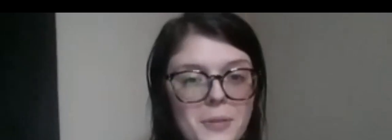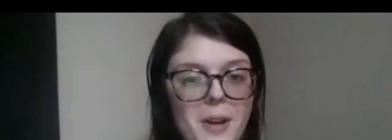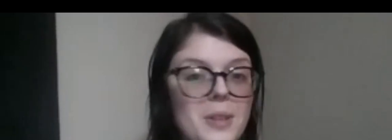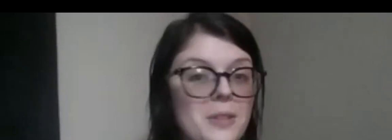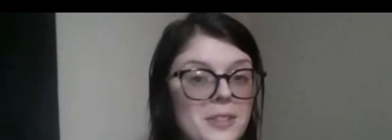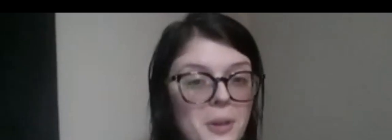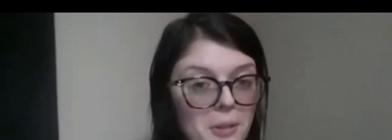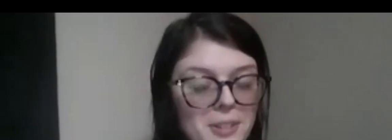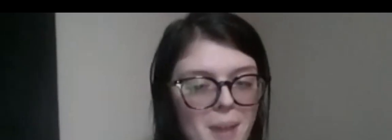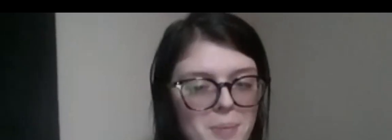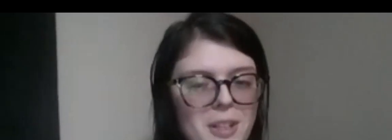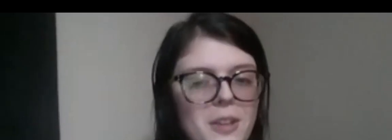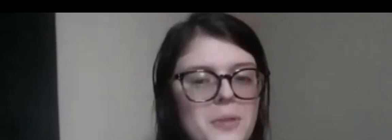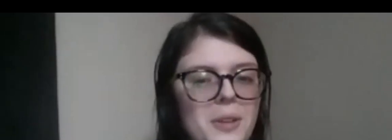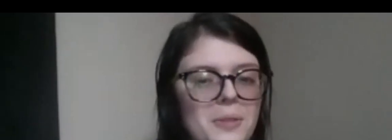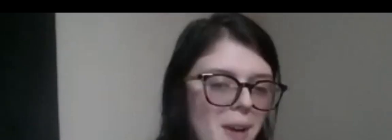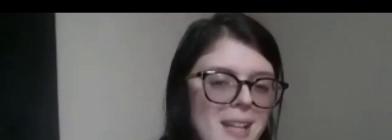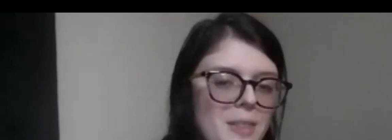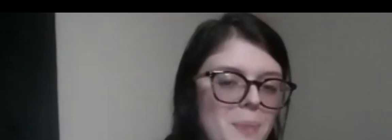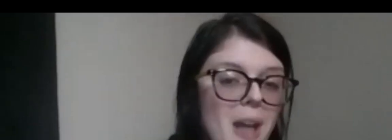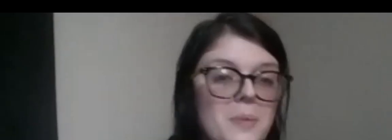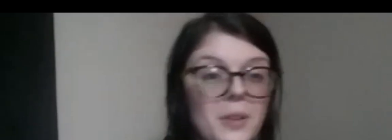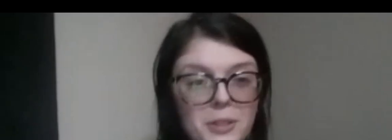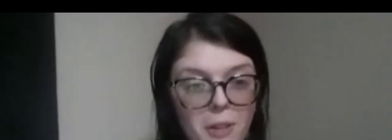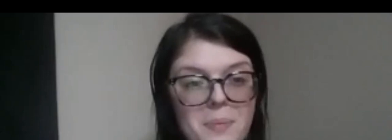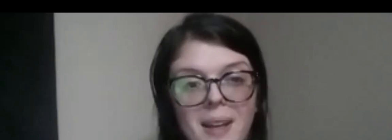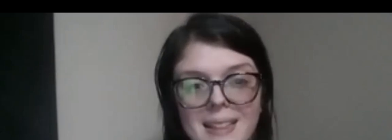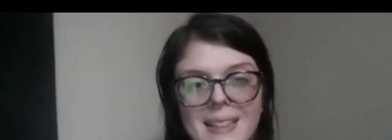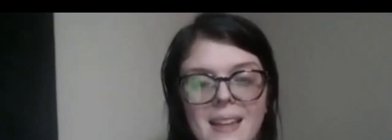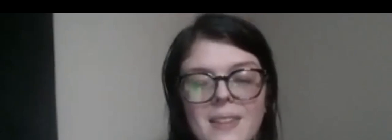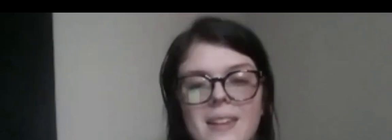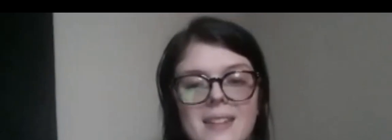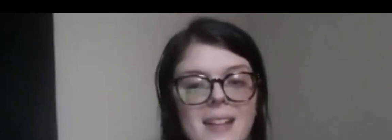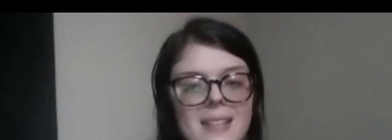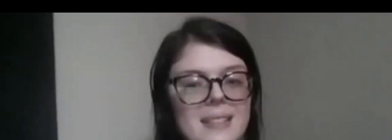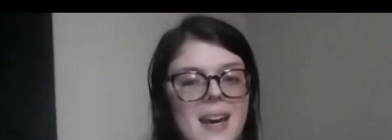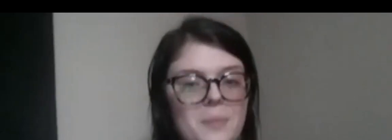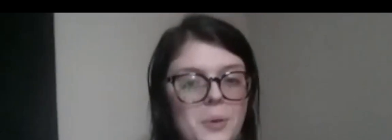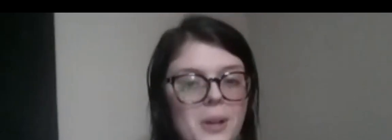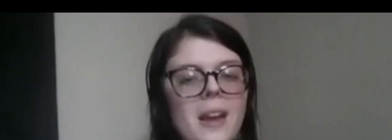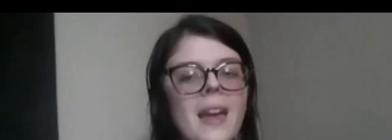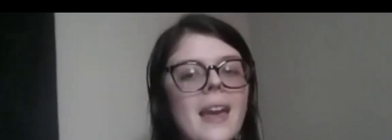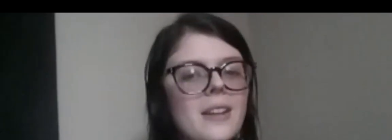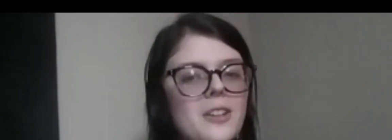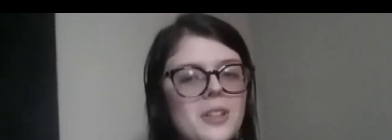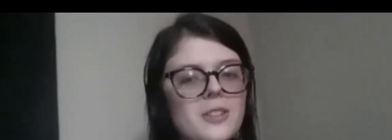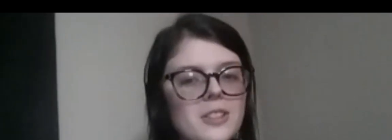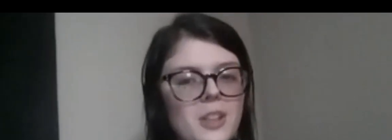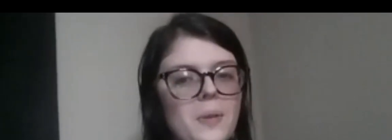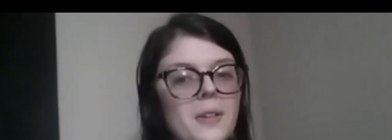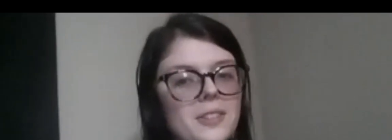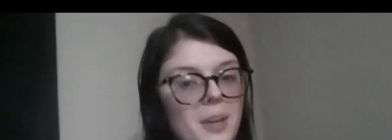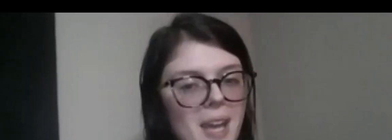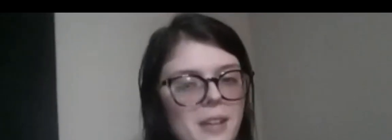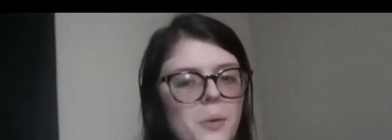benefit from using closed captioning, you can find it at the bottom of your screen by clicking the ... more, and you can